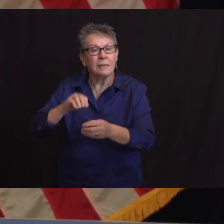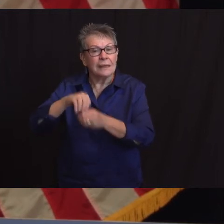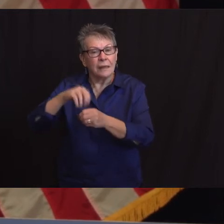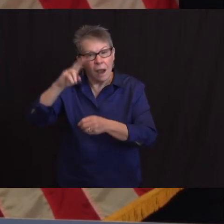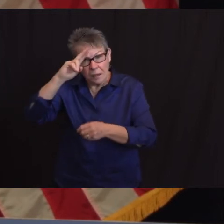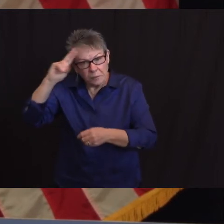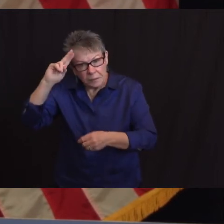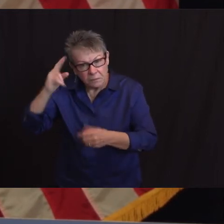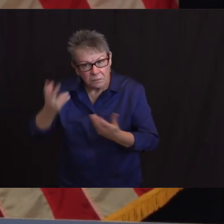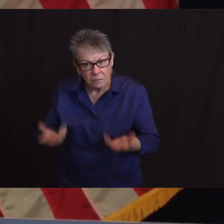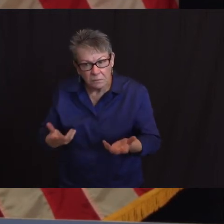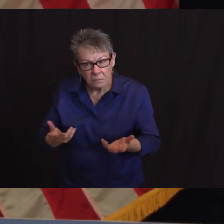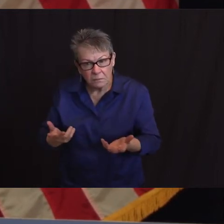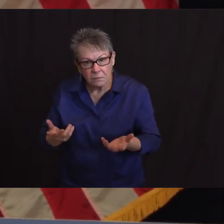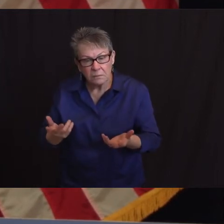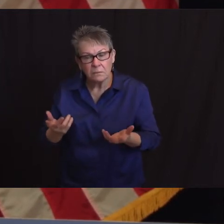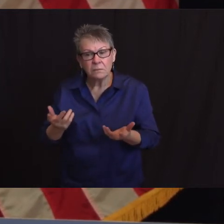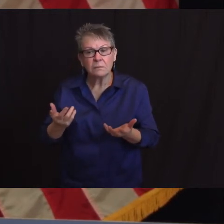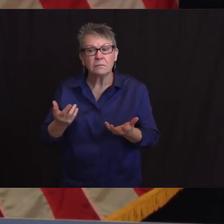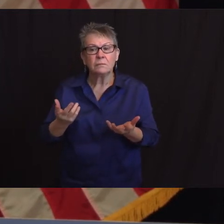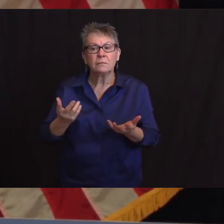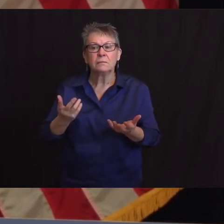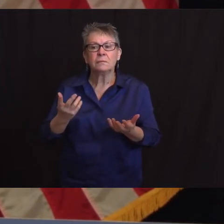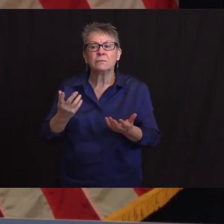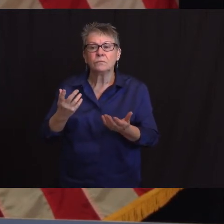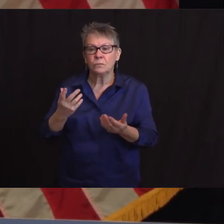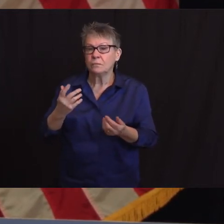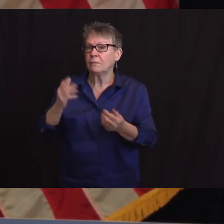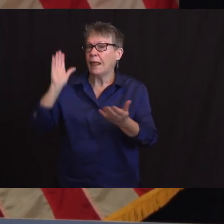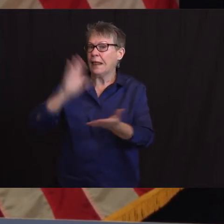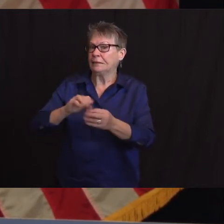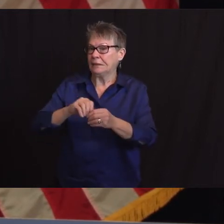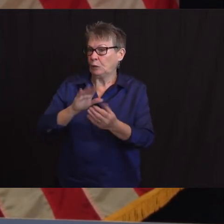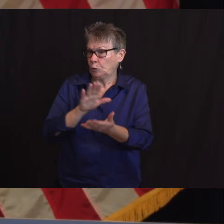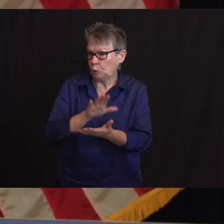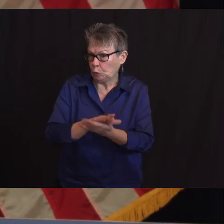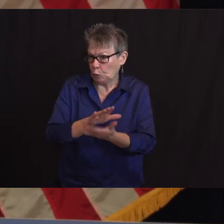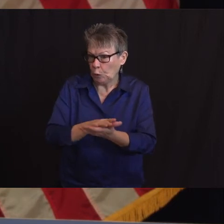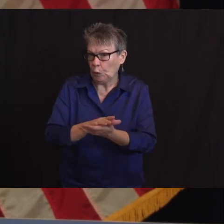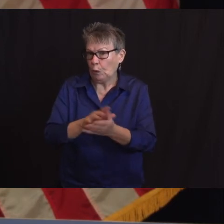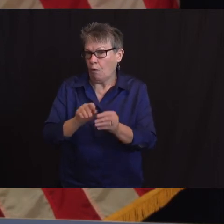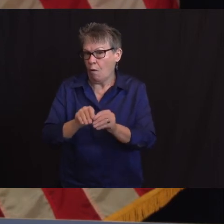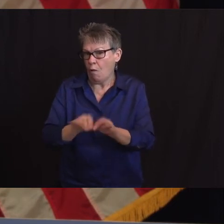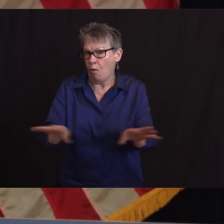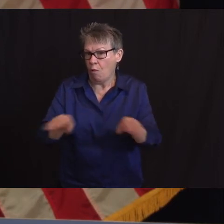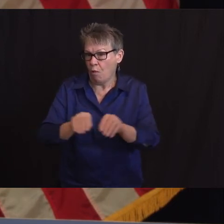contributed to less in-school transmission, as just some examples.